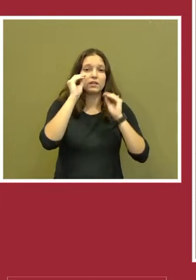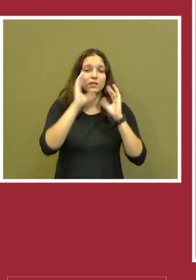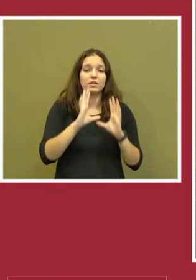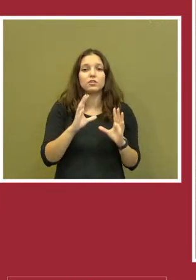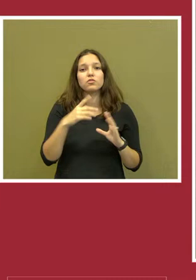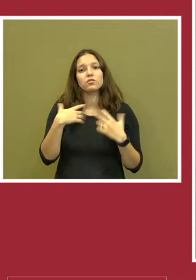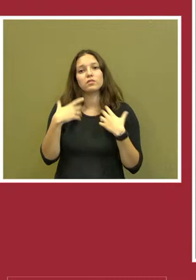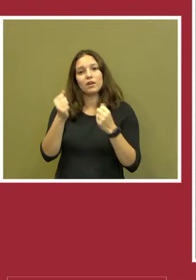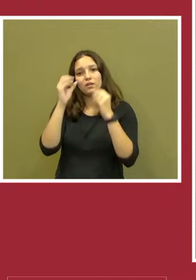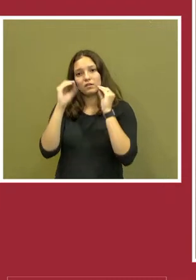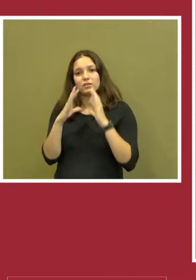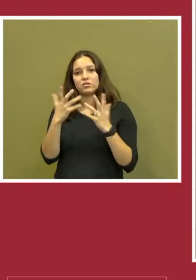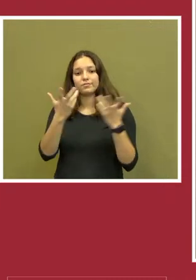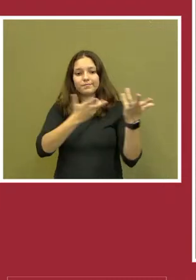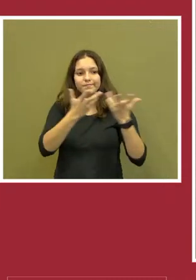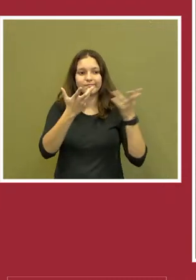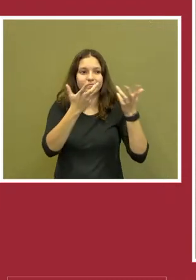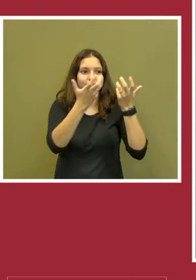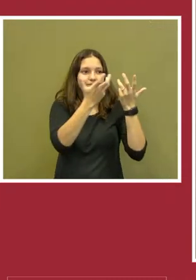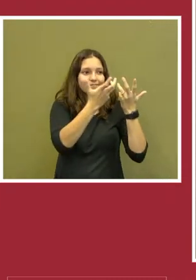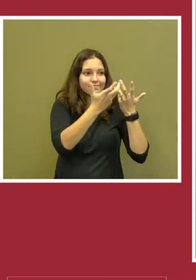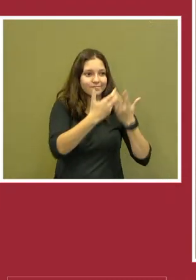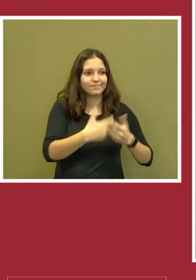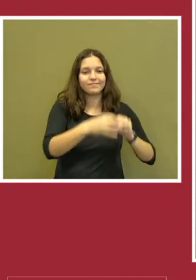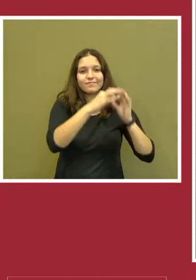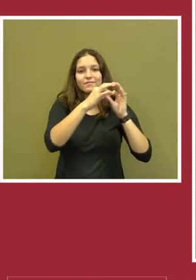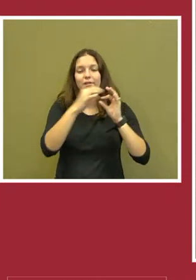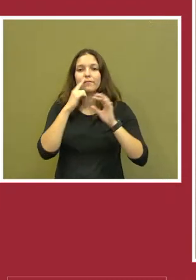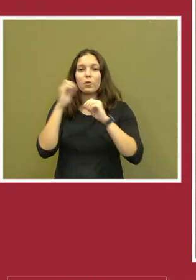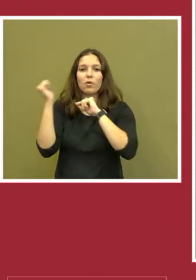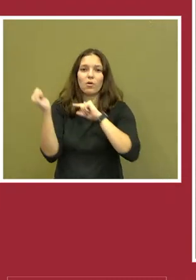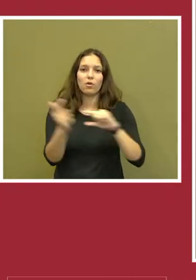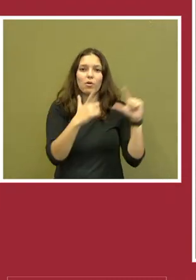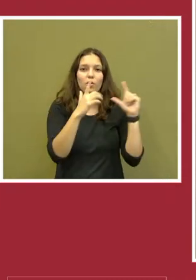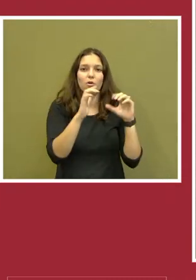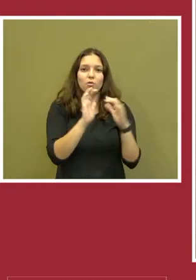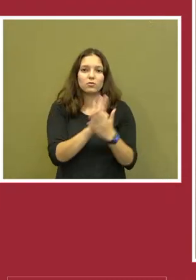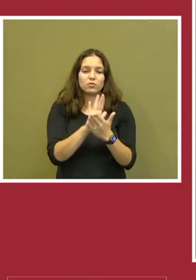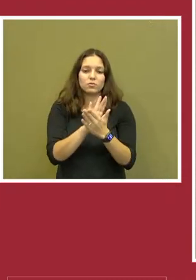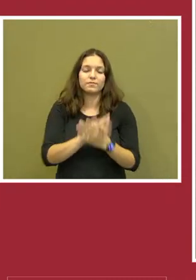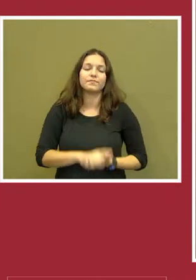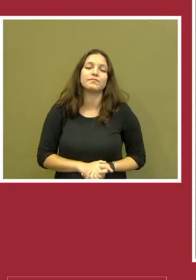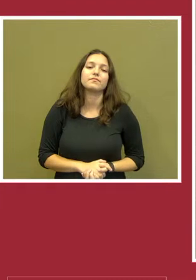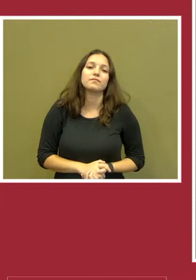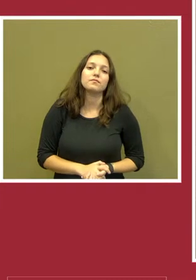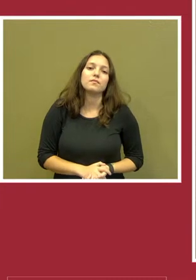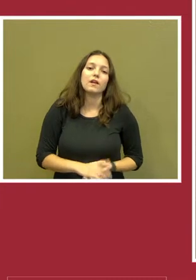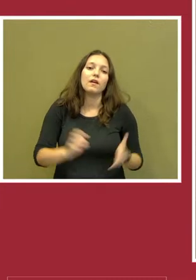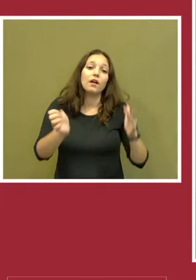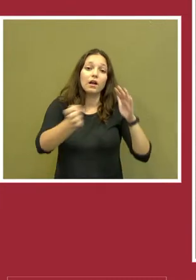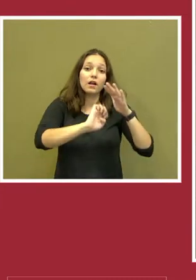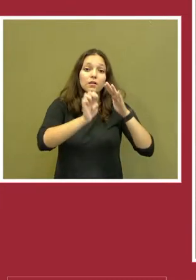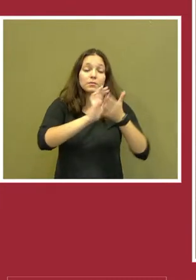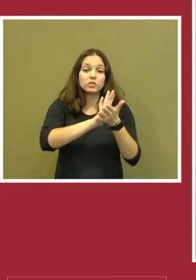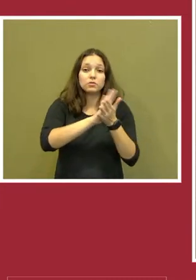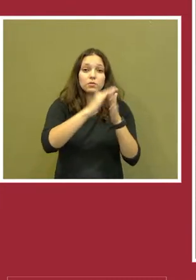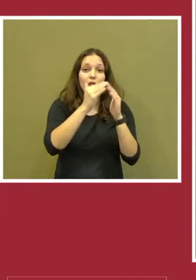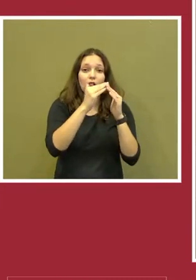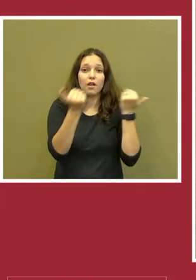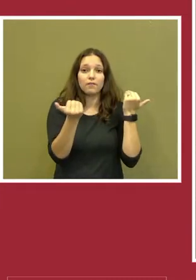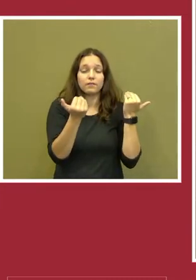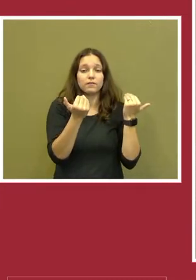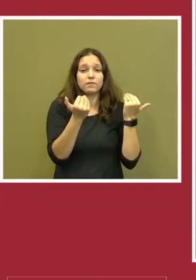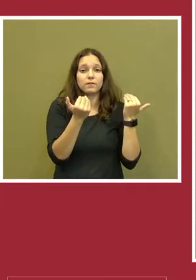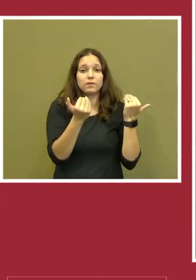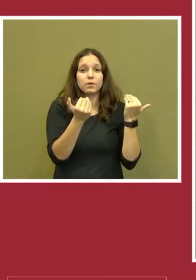work as best it can for all our schools. At the elementary school level,